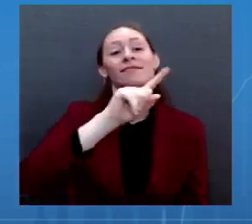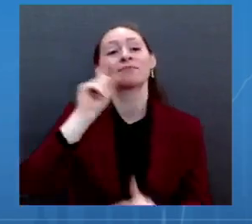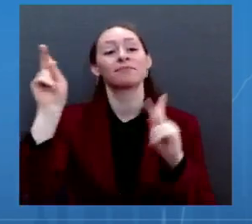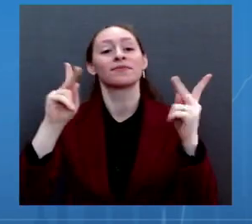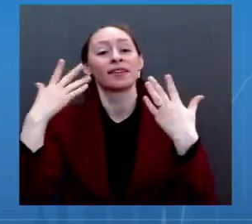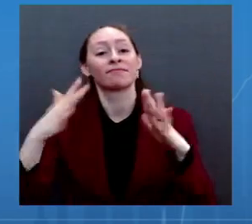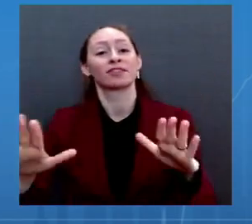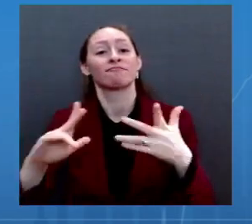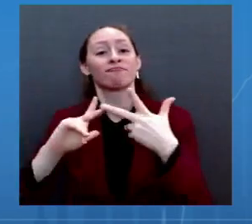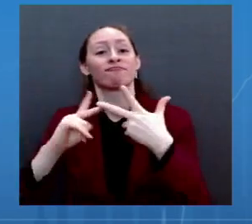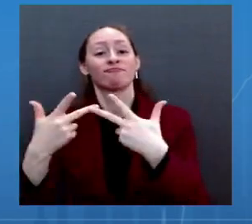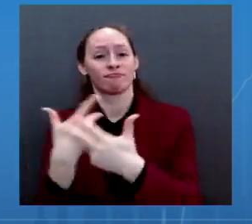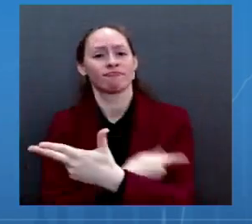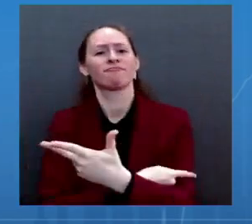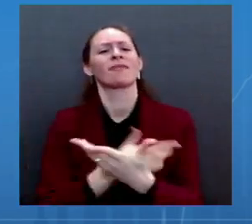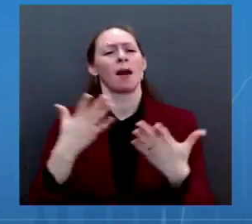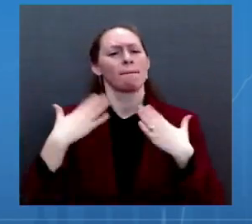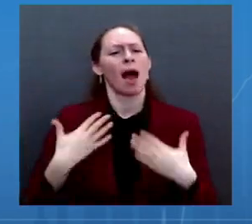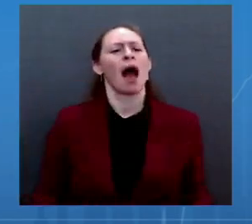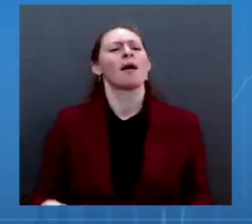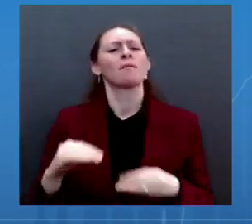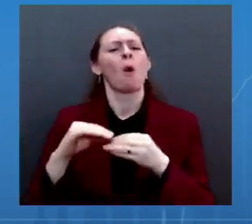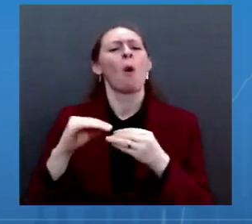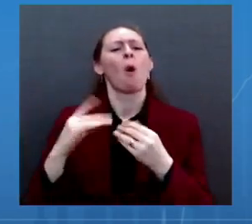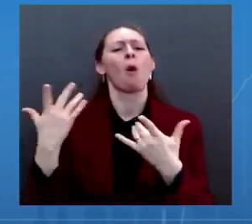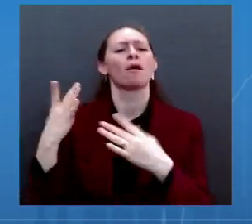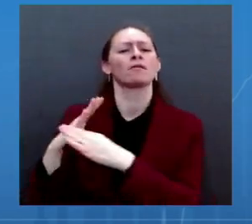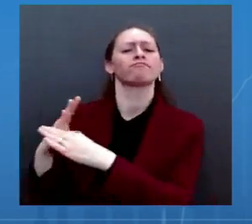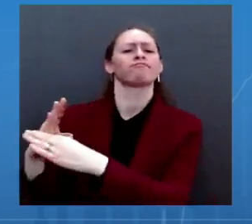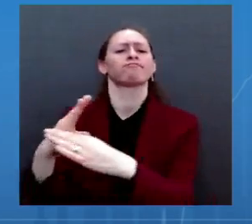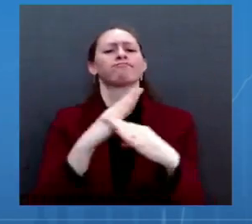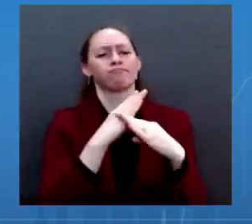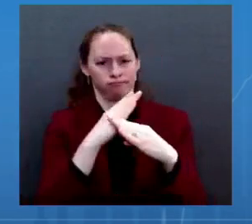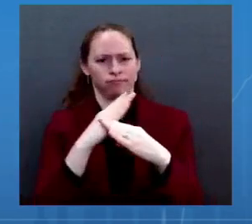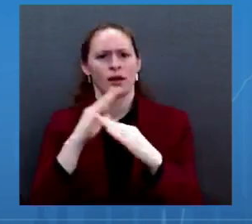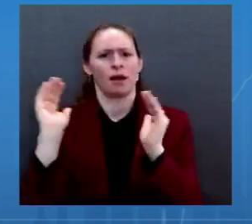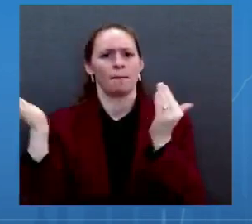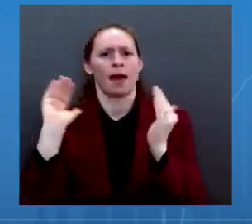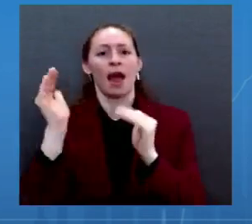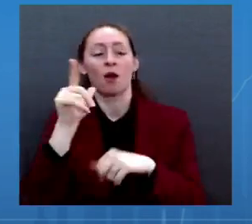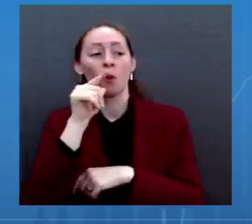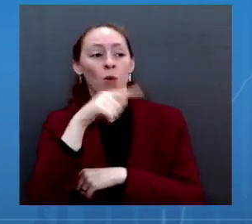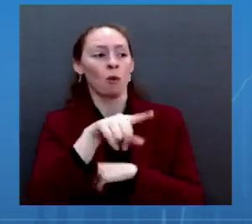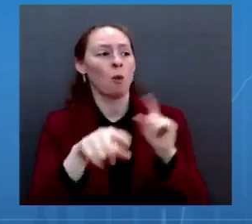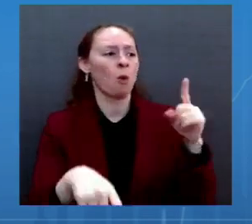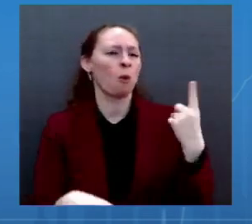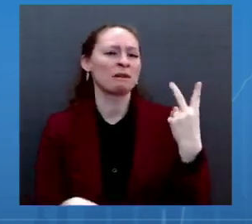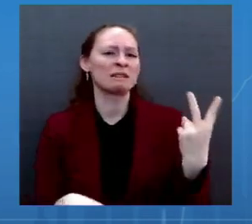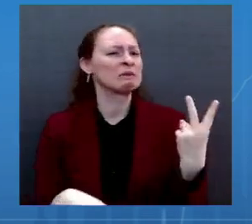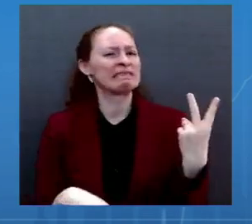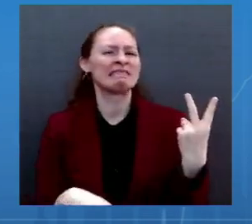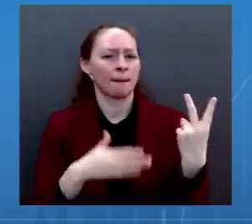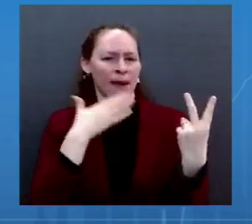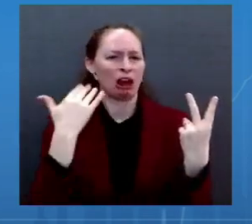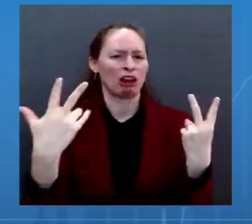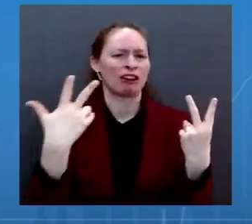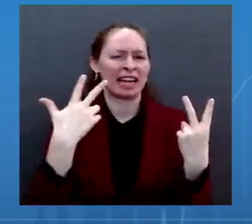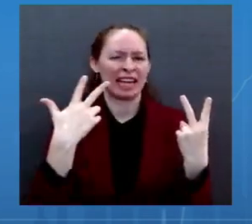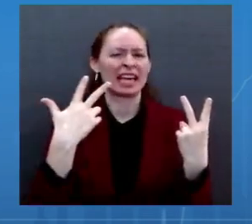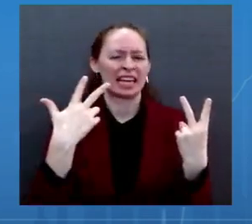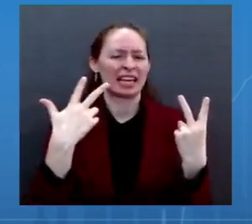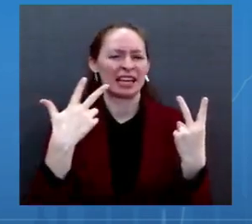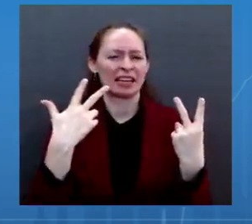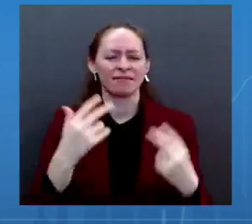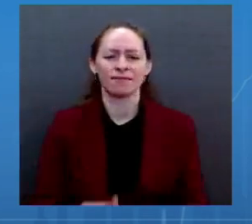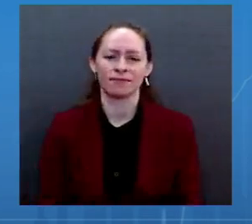moment now on severity of disease, which is less likely that Omicron will cause severe disease. I'm going to give you data from